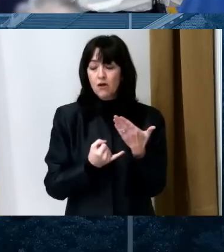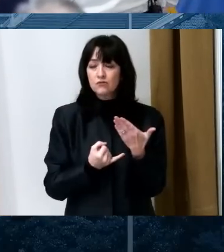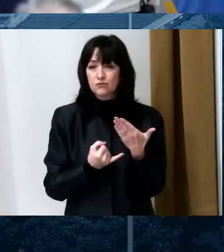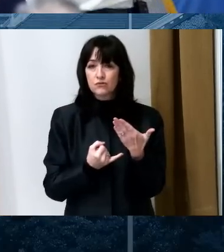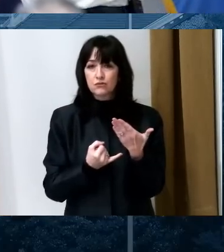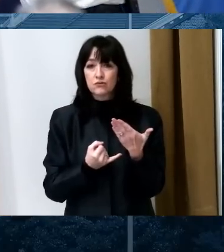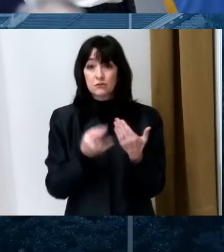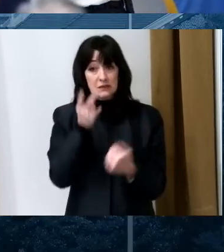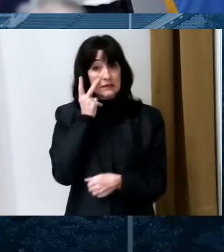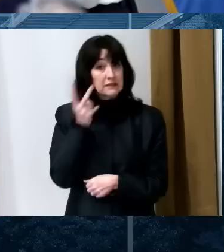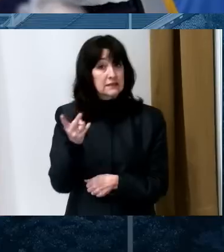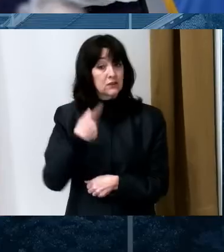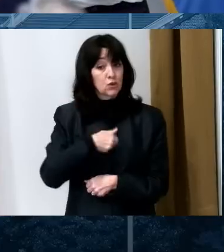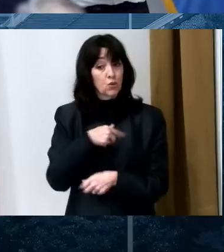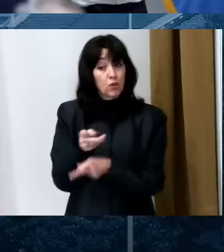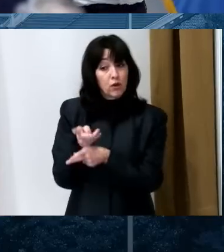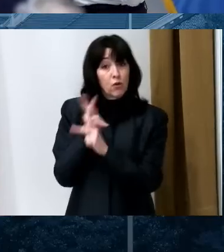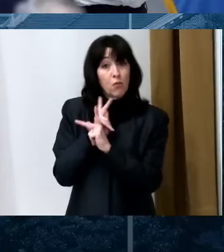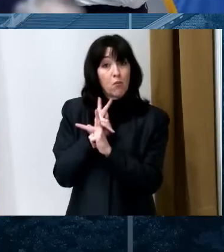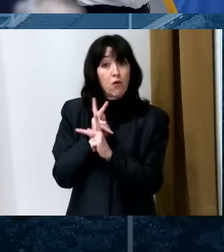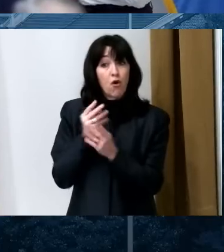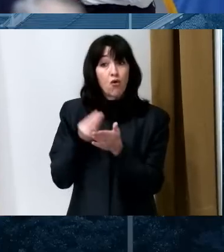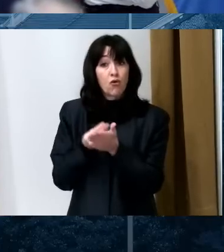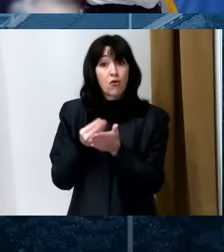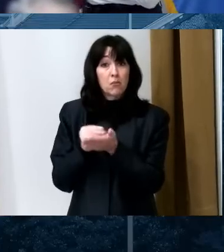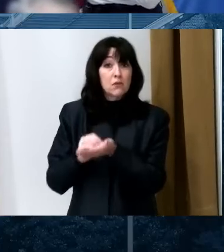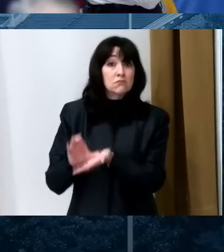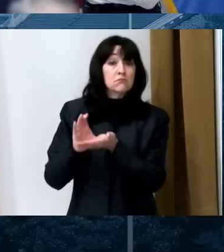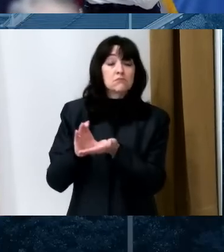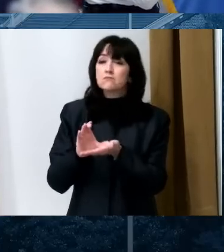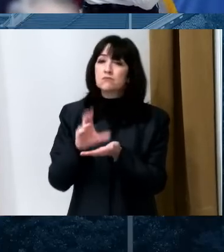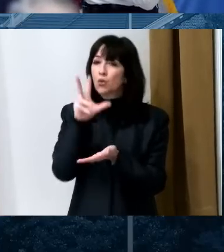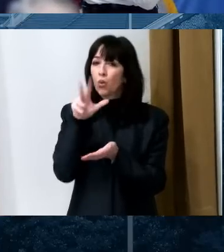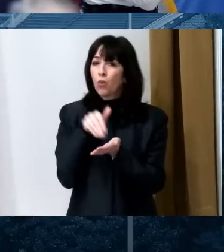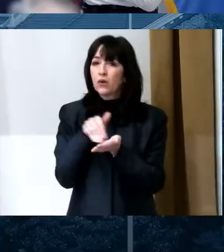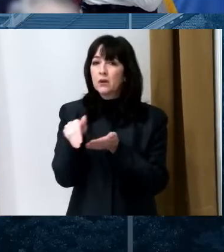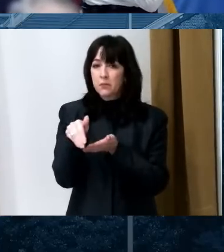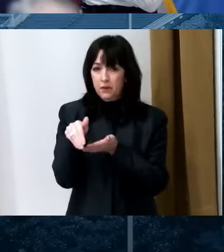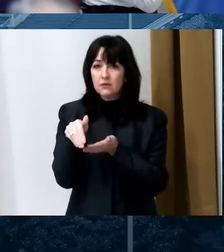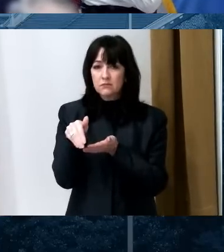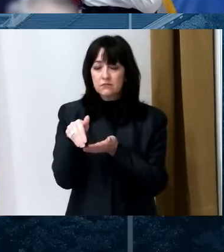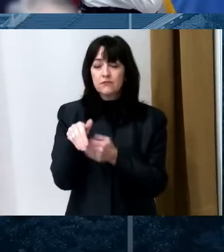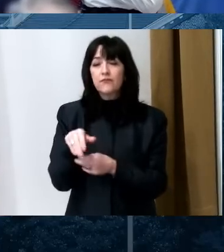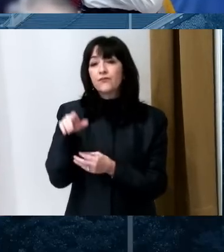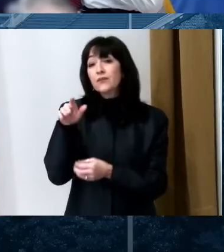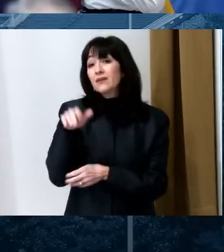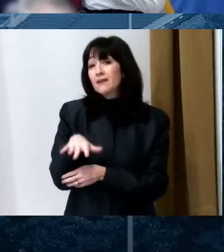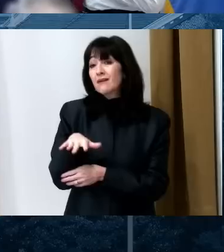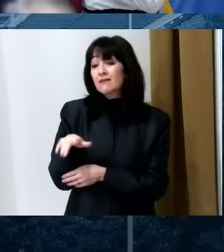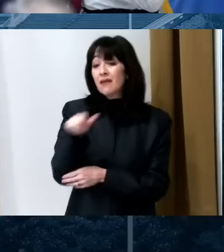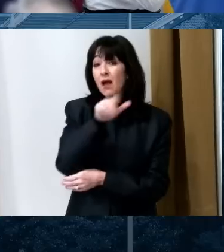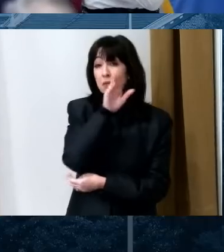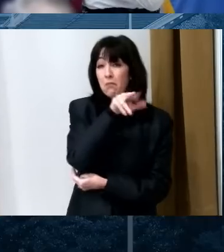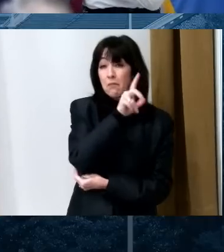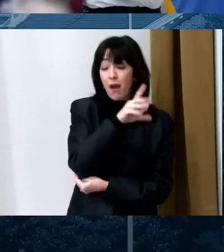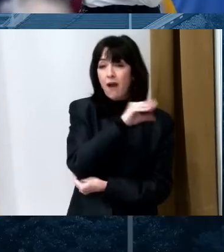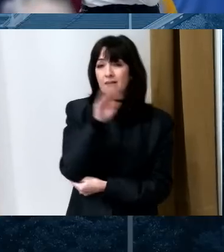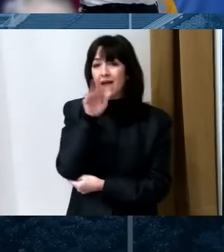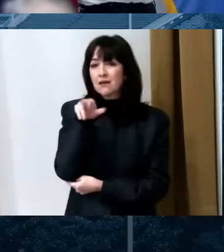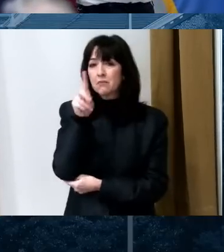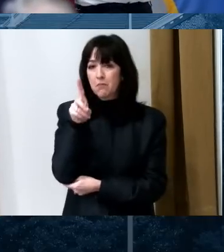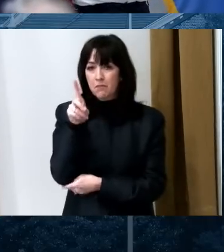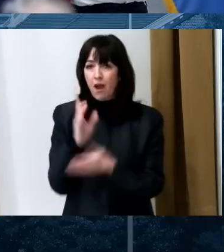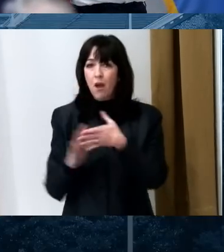only borrowing about $300 million. The general obligation bonds, 251. The other is a bond